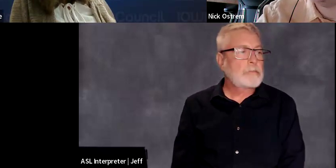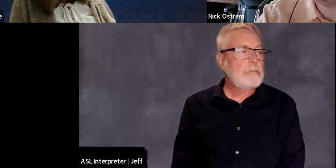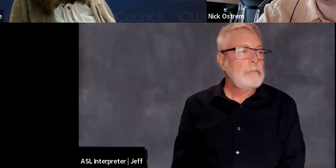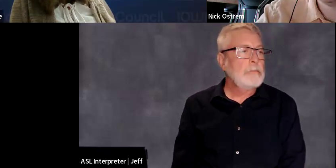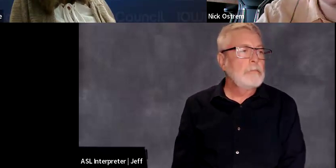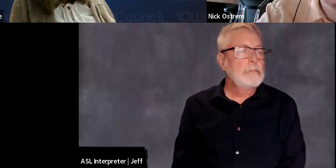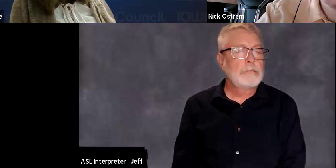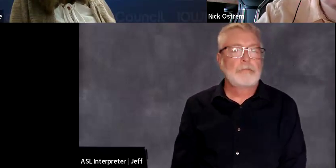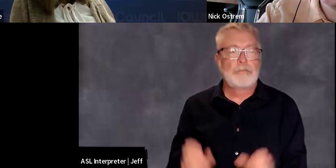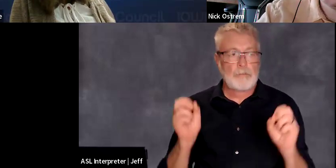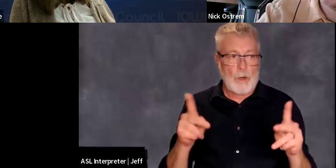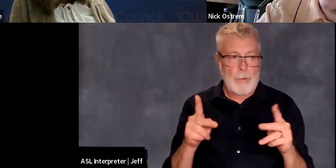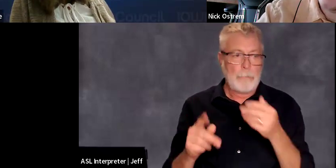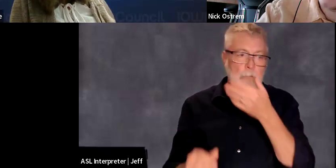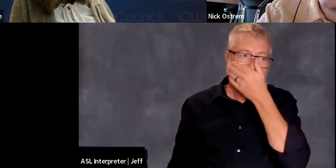Okay.